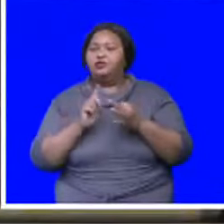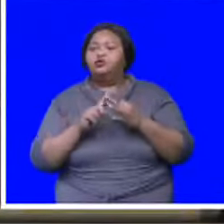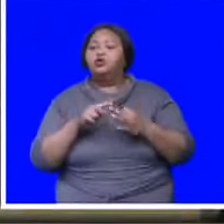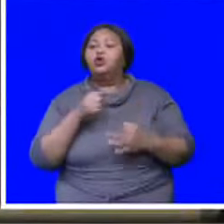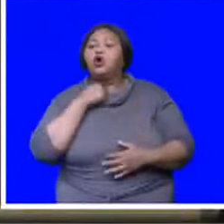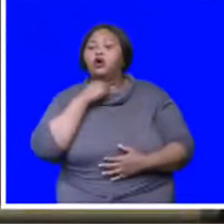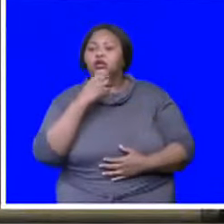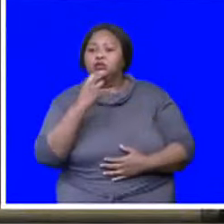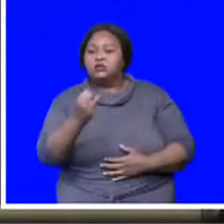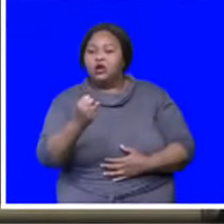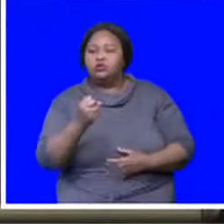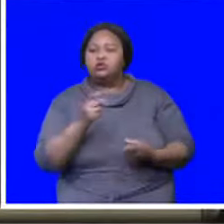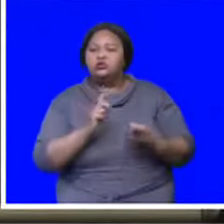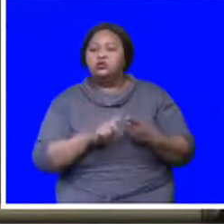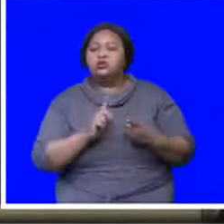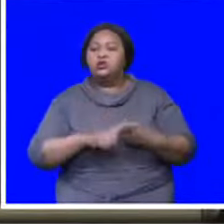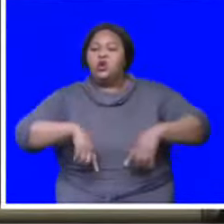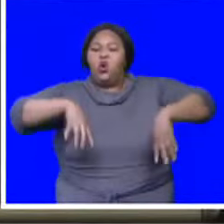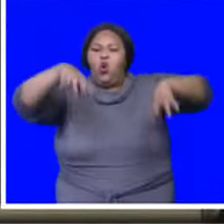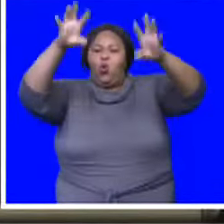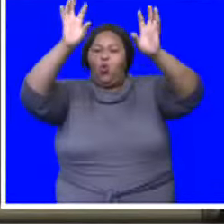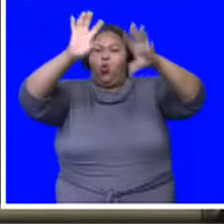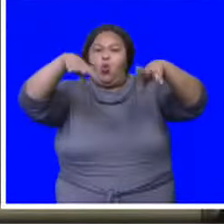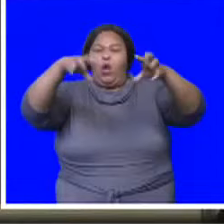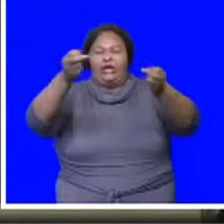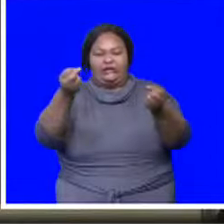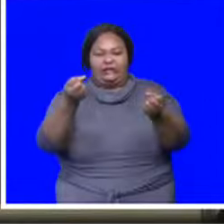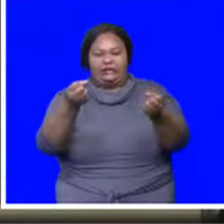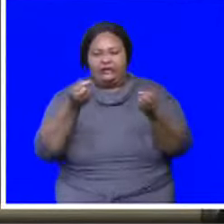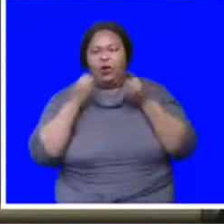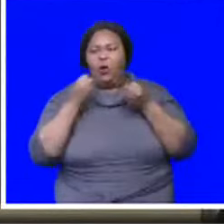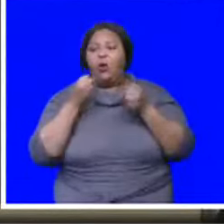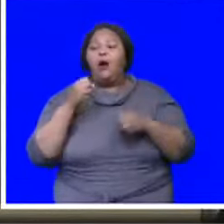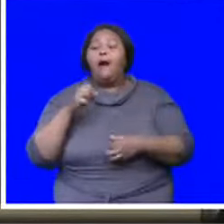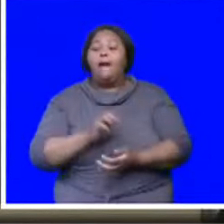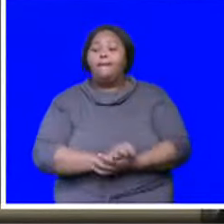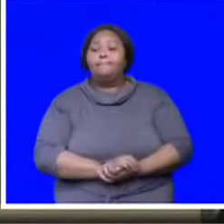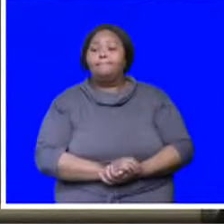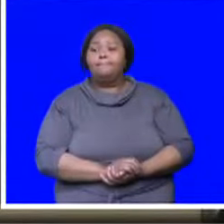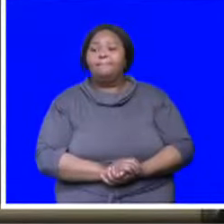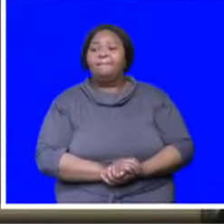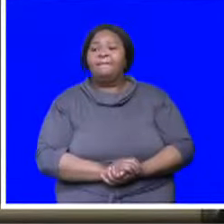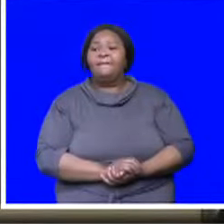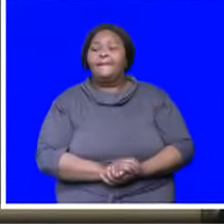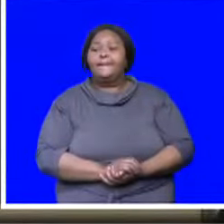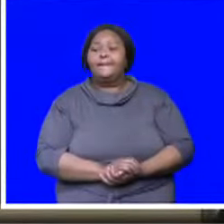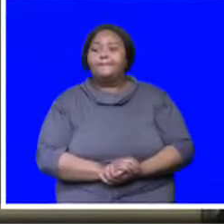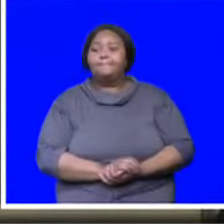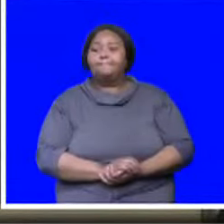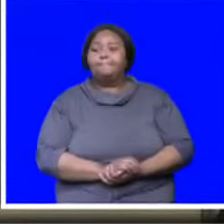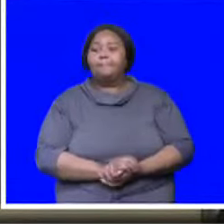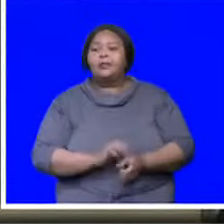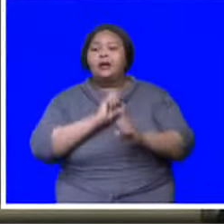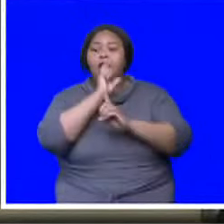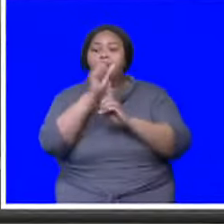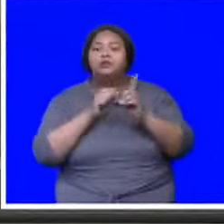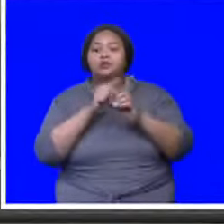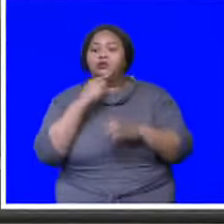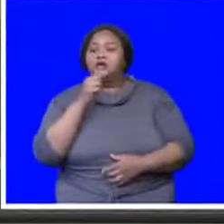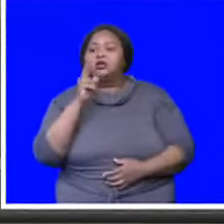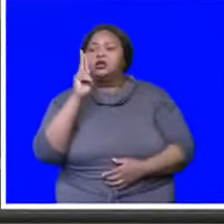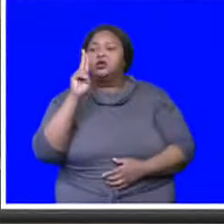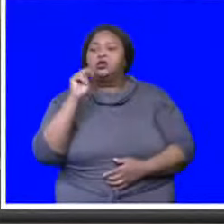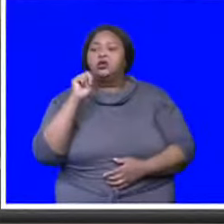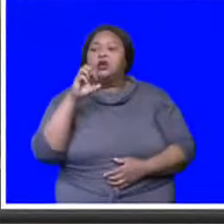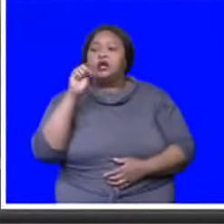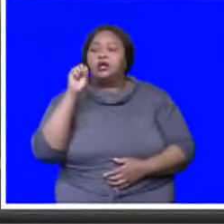intensive storms, yes, like we have experienced as a country. Ndwandwe says UNESCO always consult